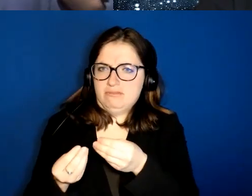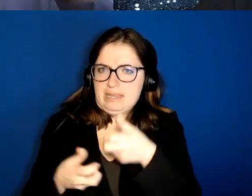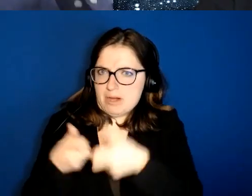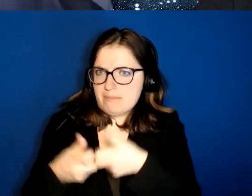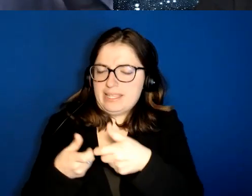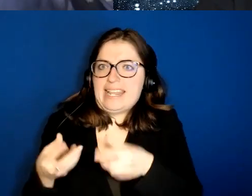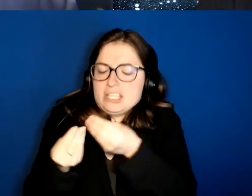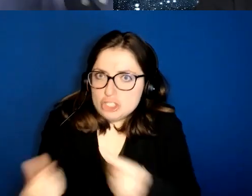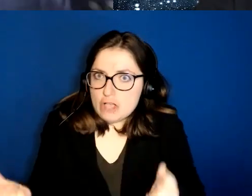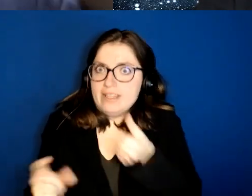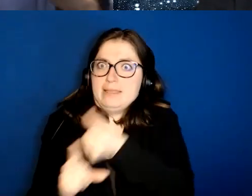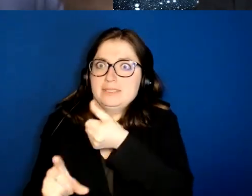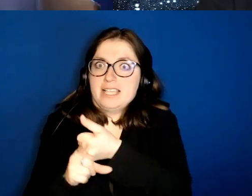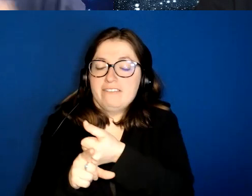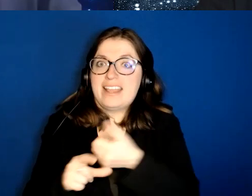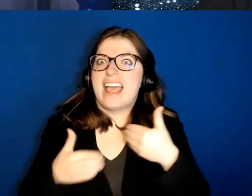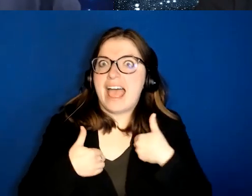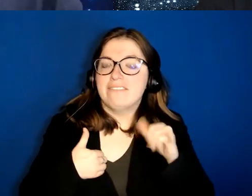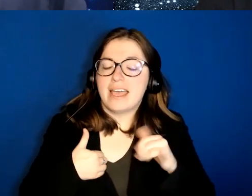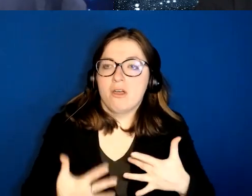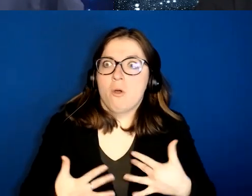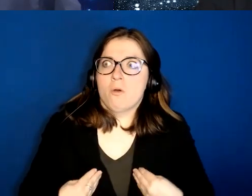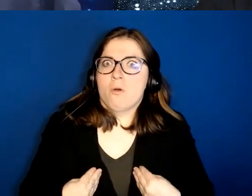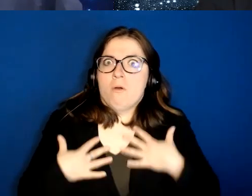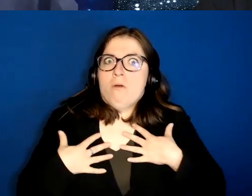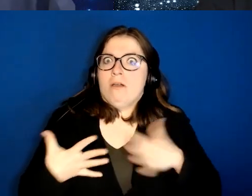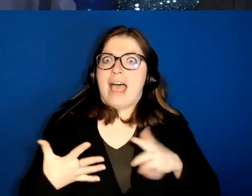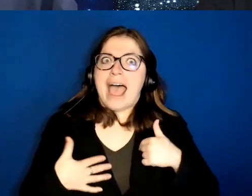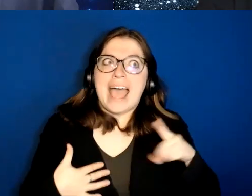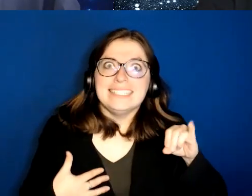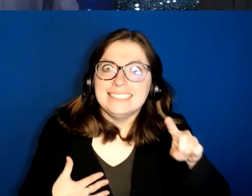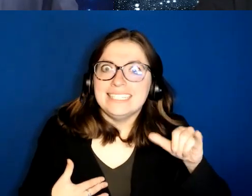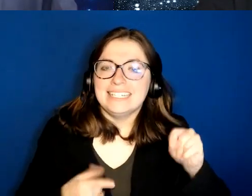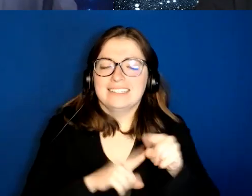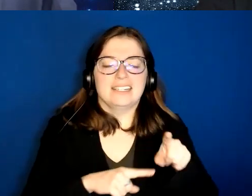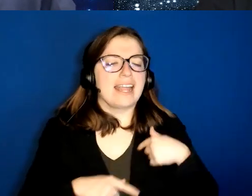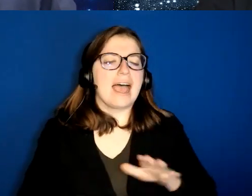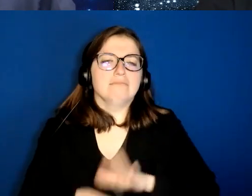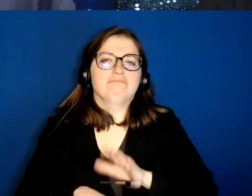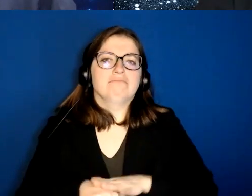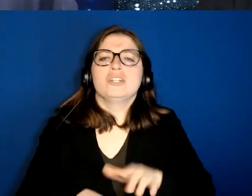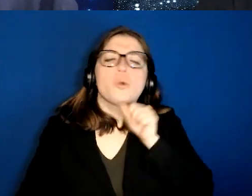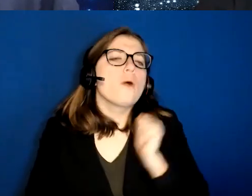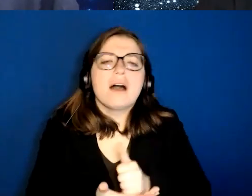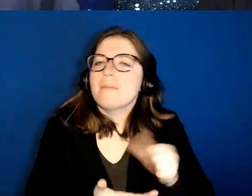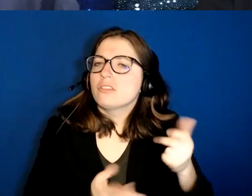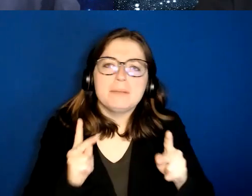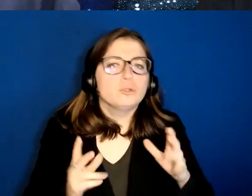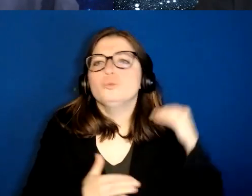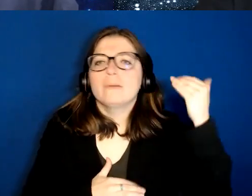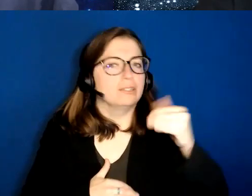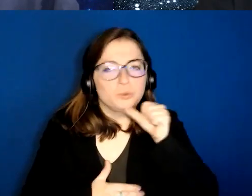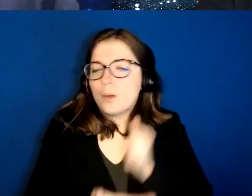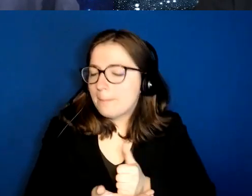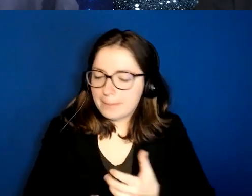rush of saying, I did it. It's so wonderful. And I caution my students against helping people too much. Yeah. I think